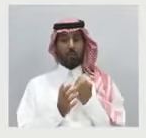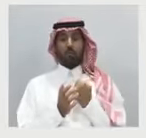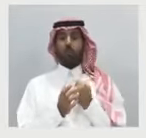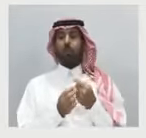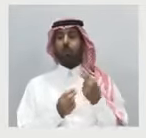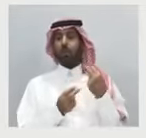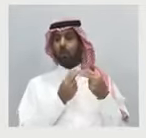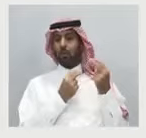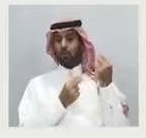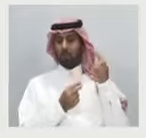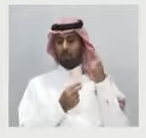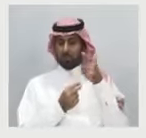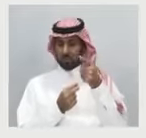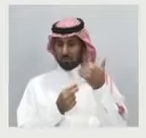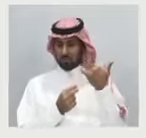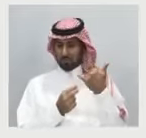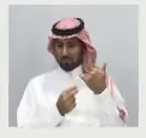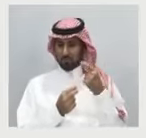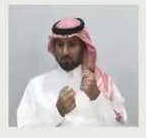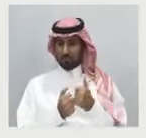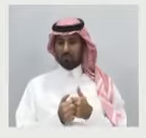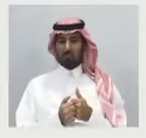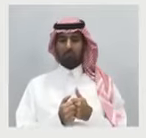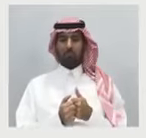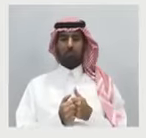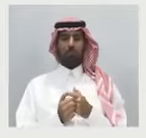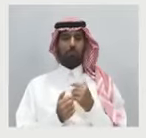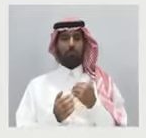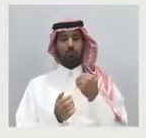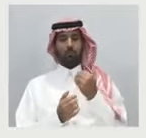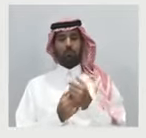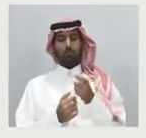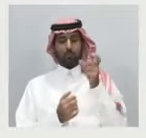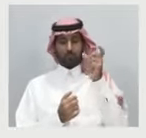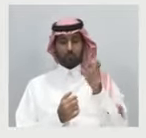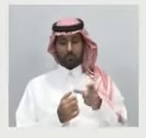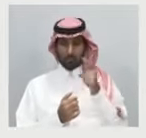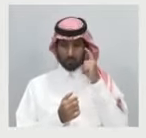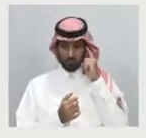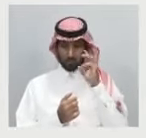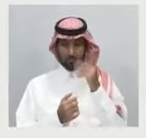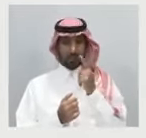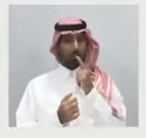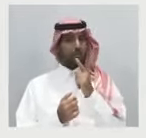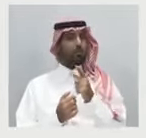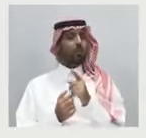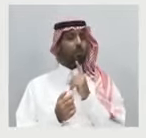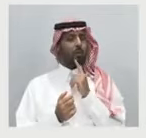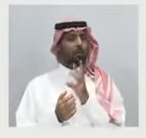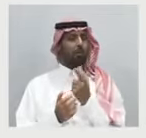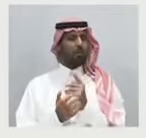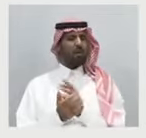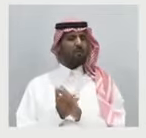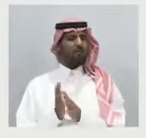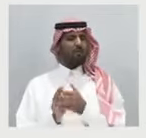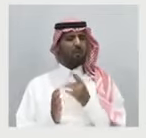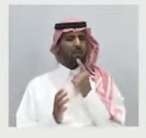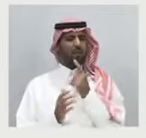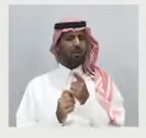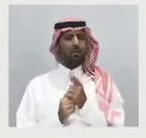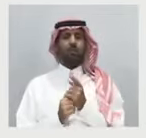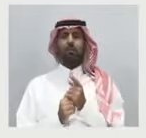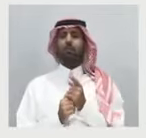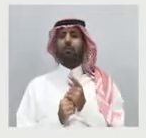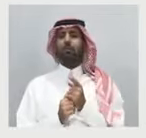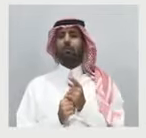interested. Next, the qualifications are, they were not mentioned. There was nothing mentioned